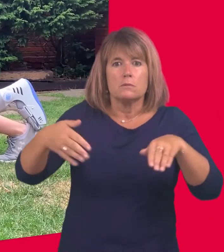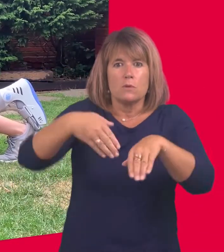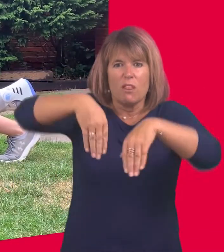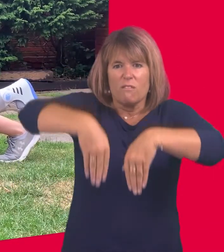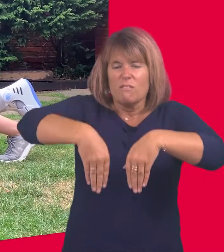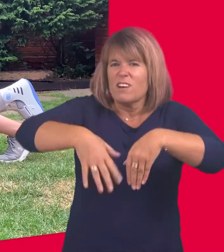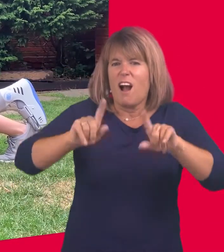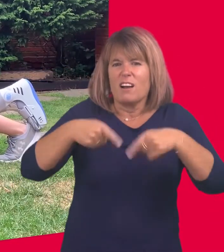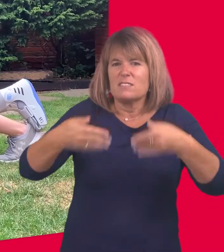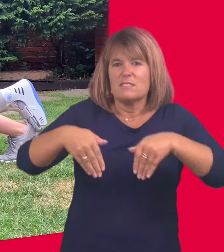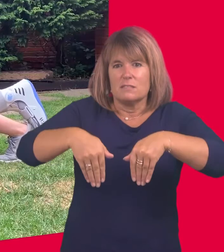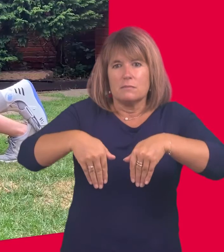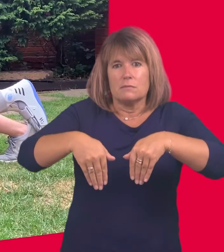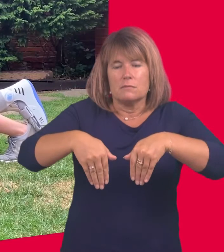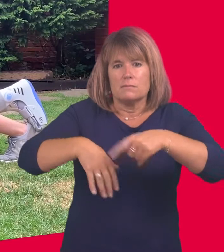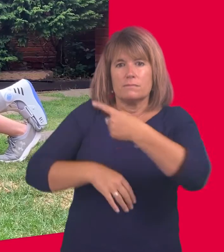on the floor at the moment.